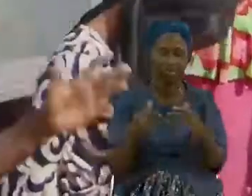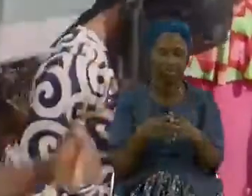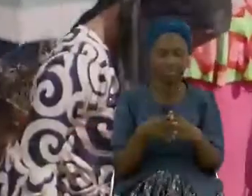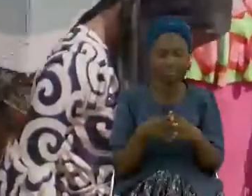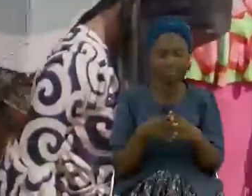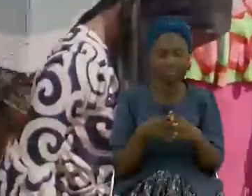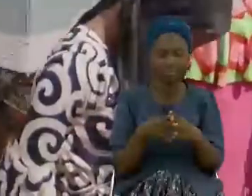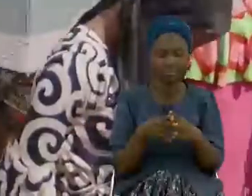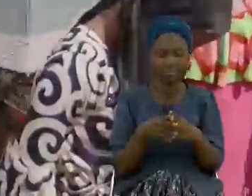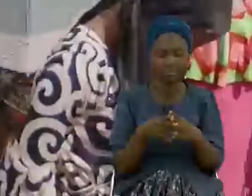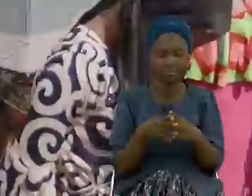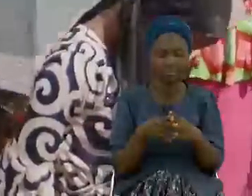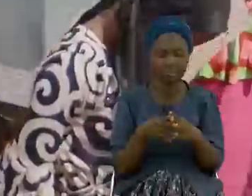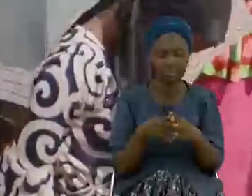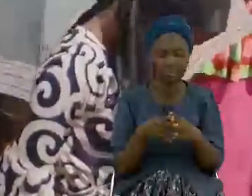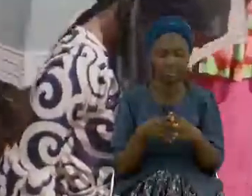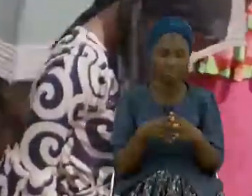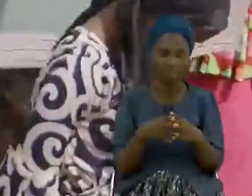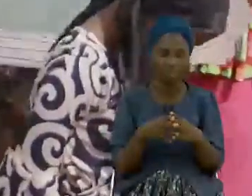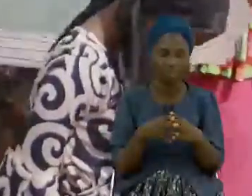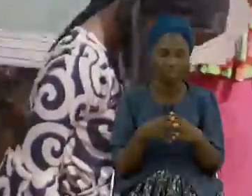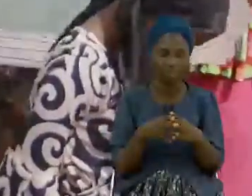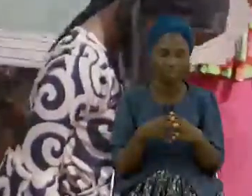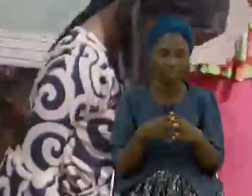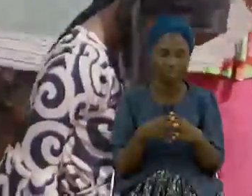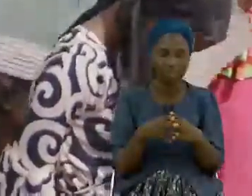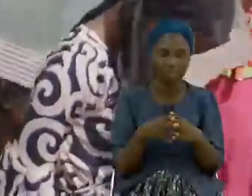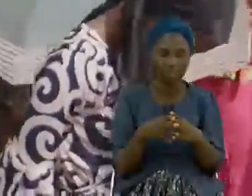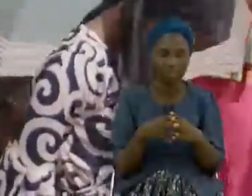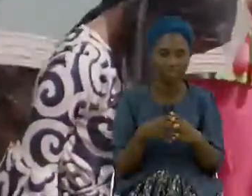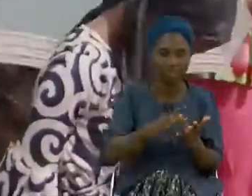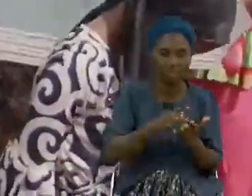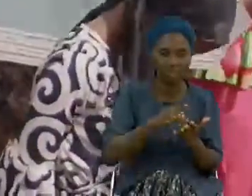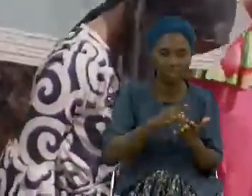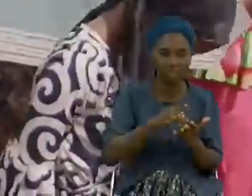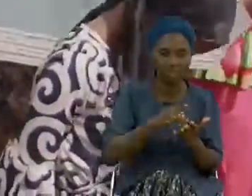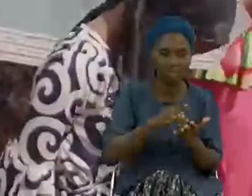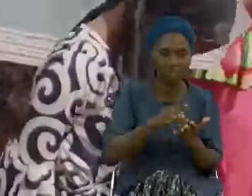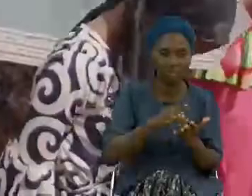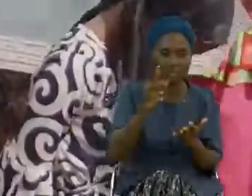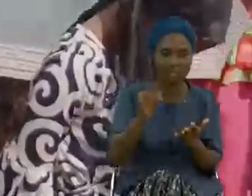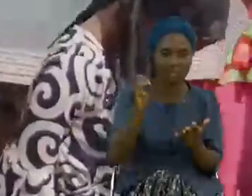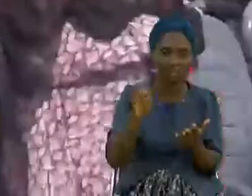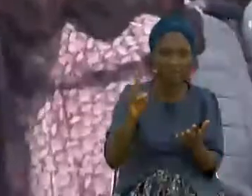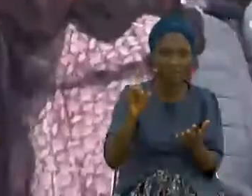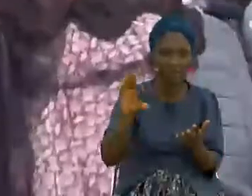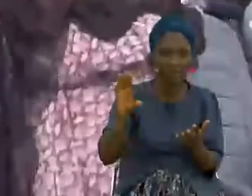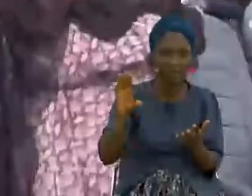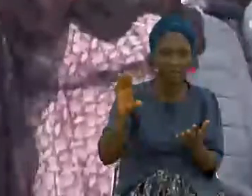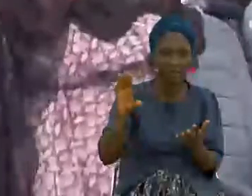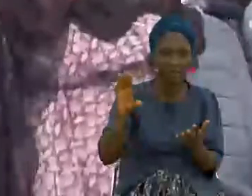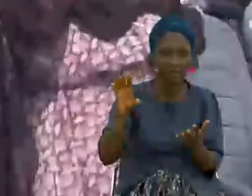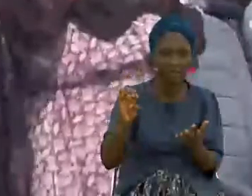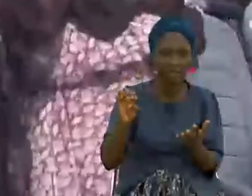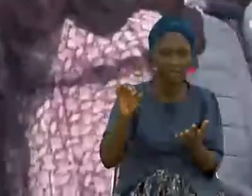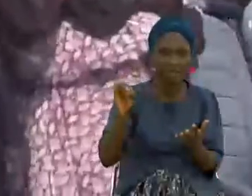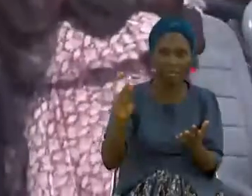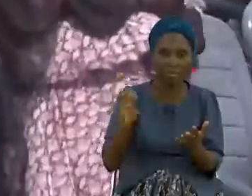medicine for healing or persistence sicknesses